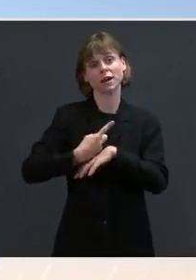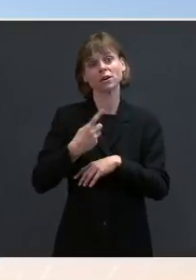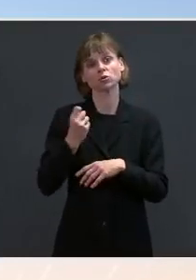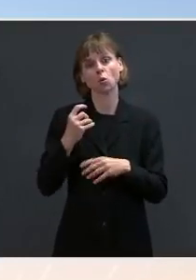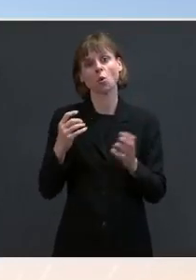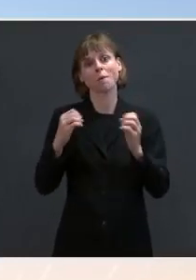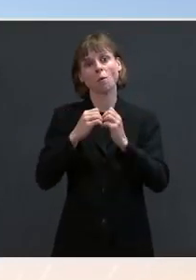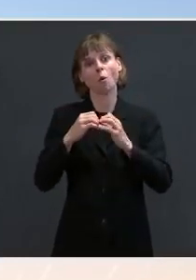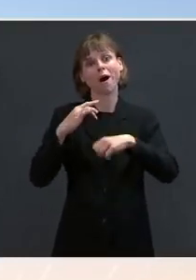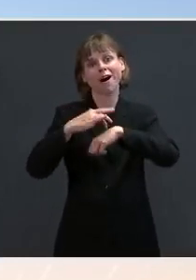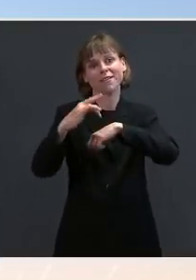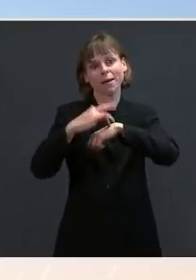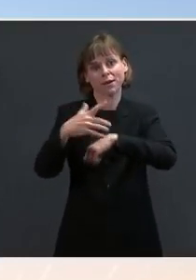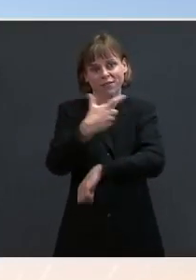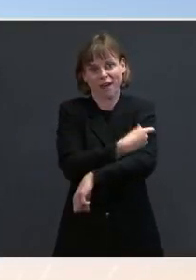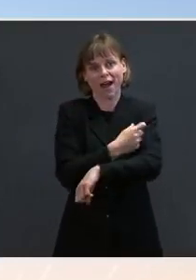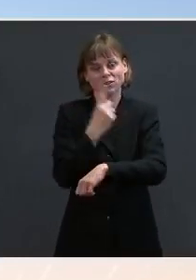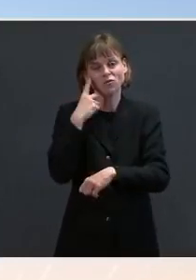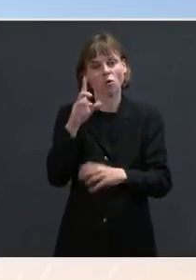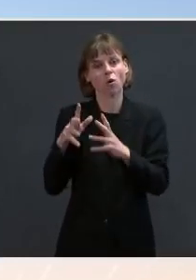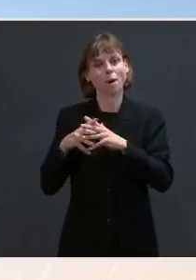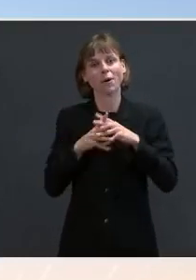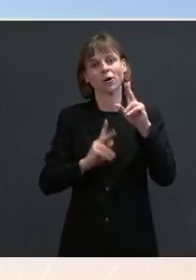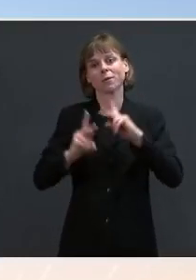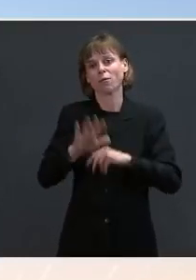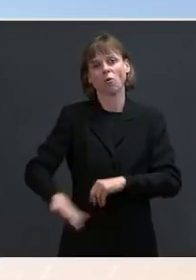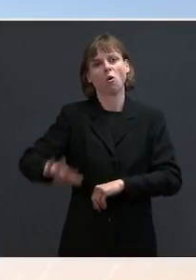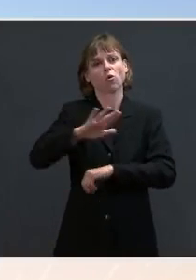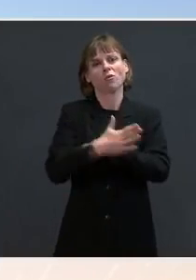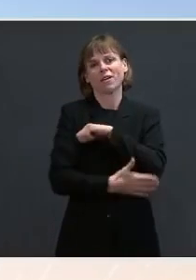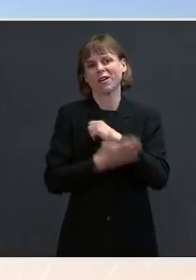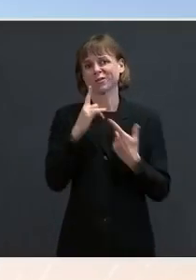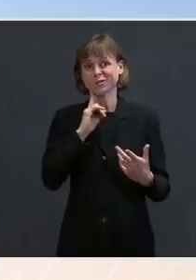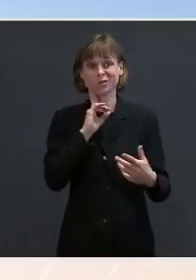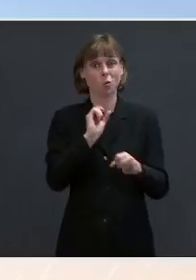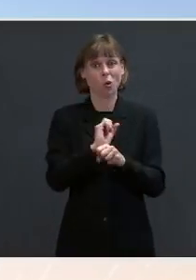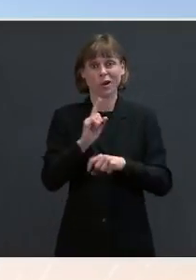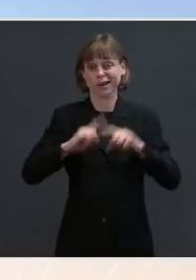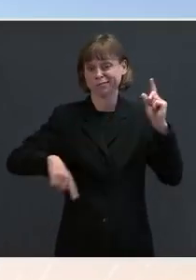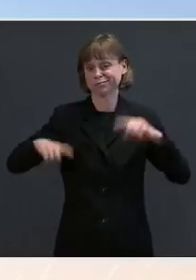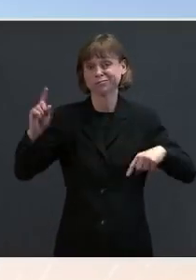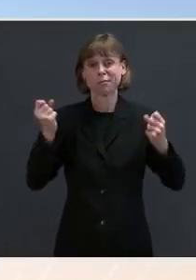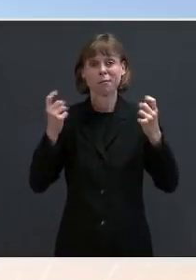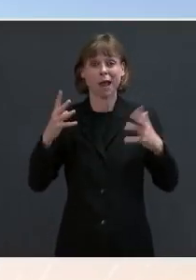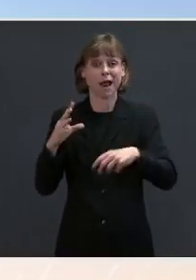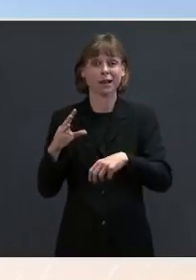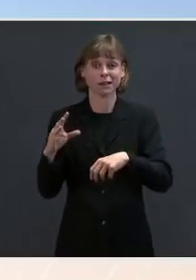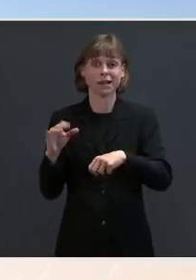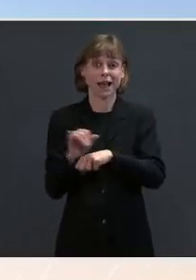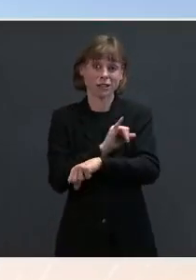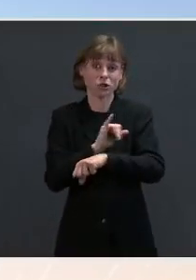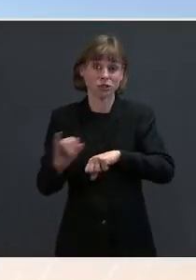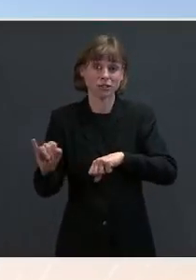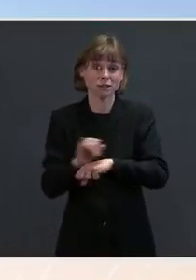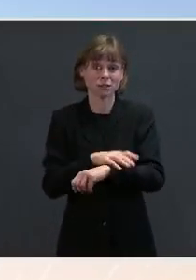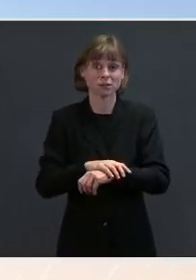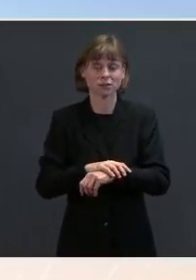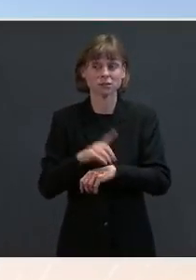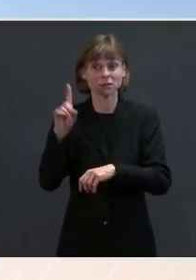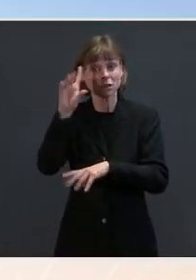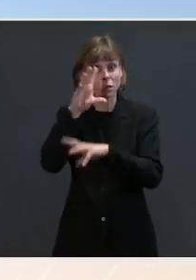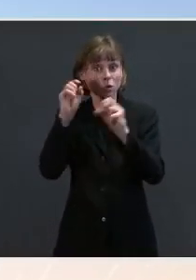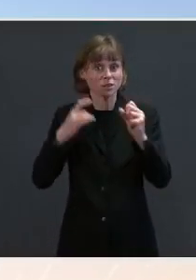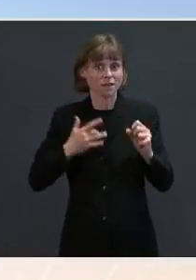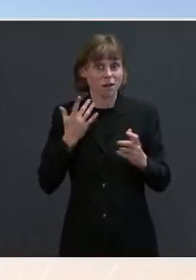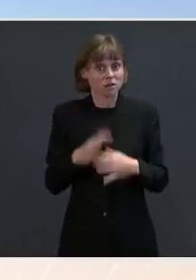to Americans across the country working in a range of industries. This is a step that he felt was important to take because of